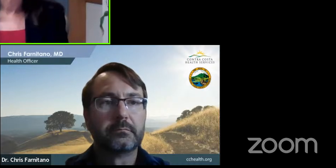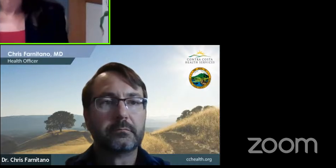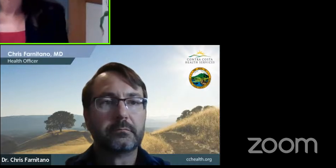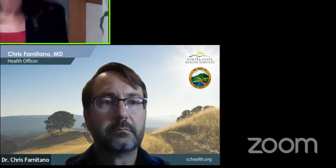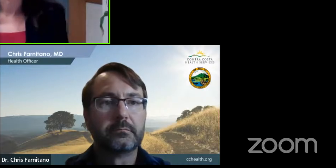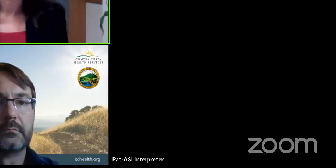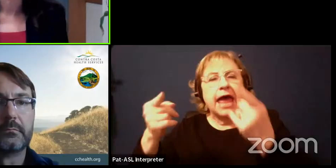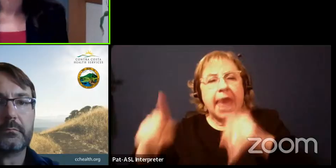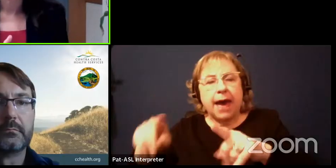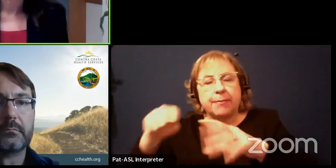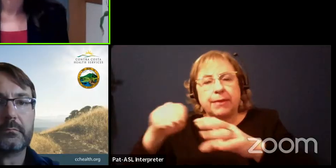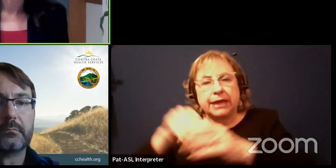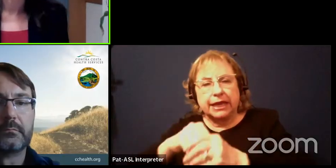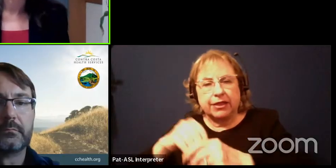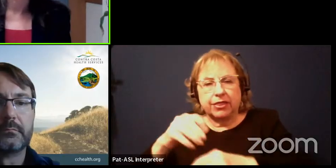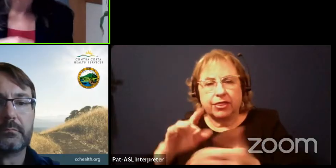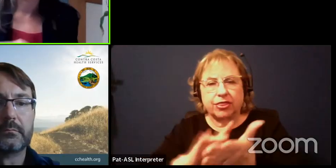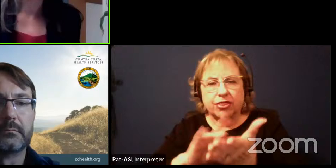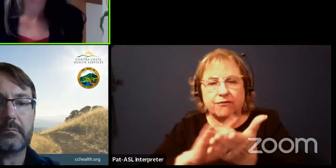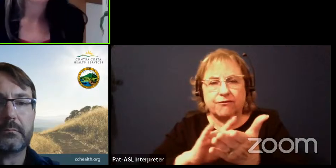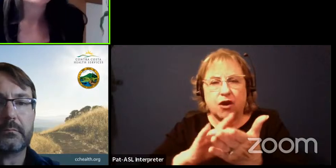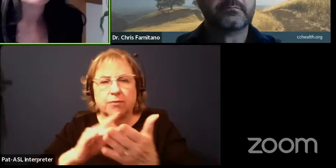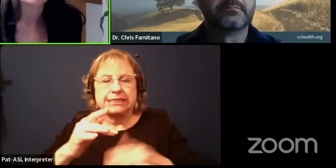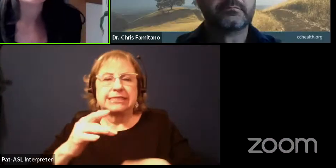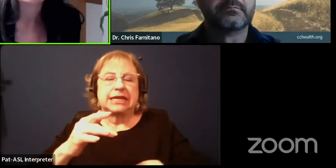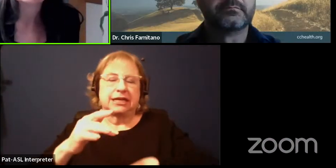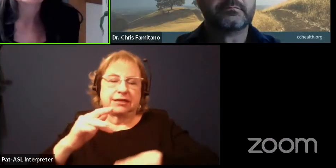the effect of those kind of extra strength